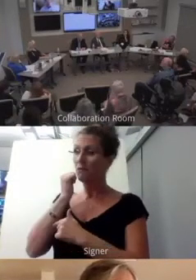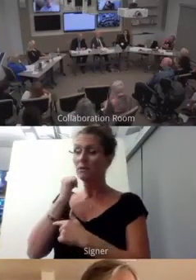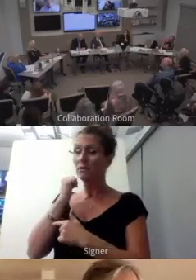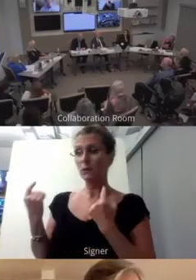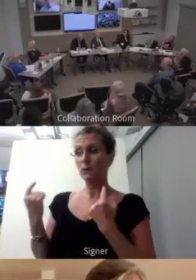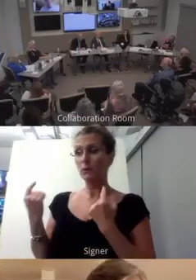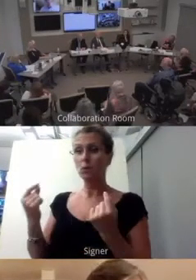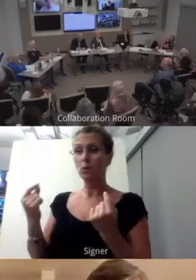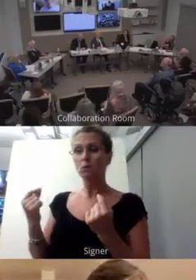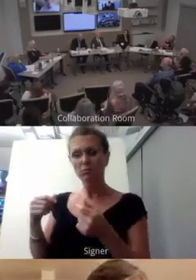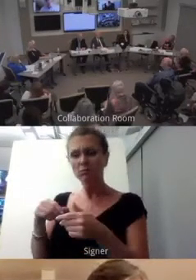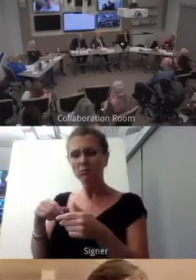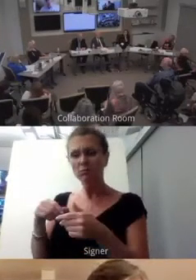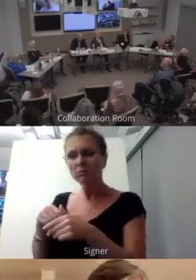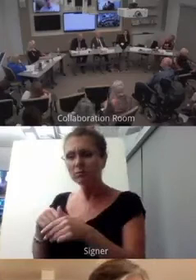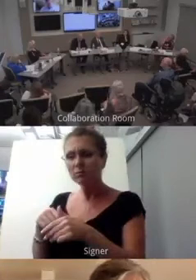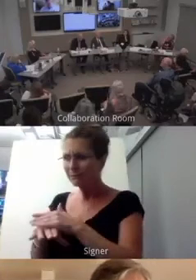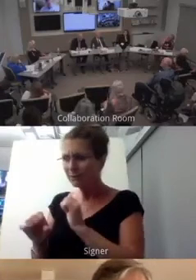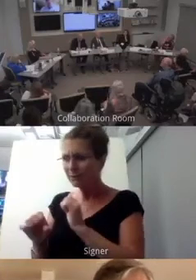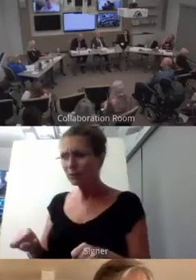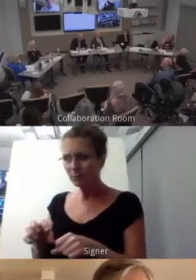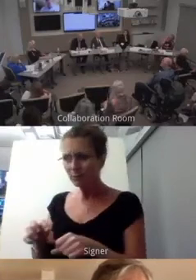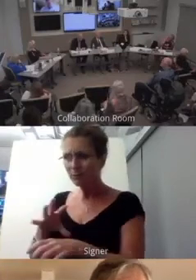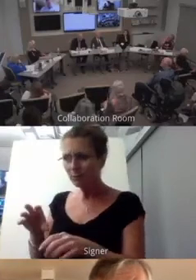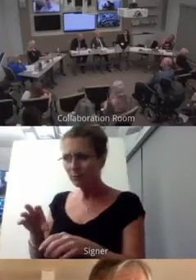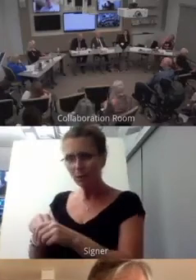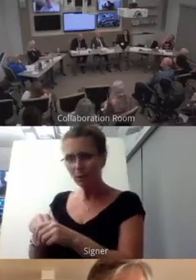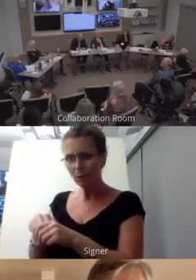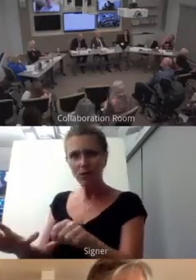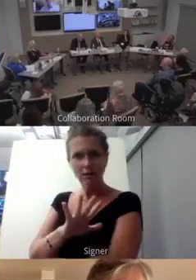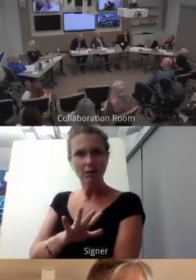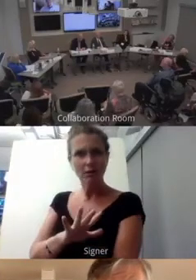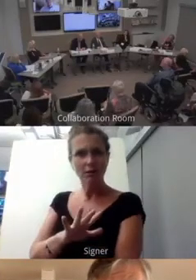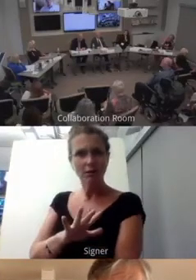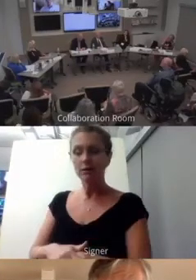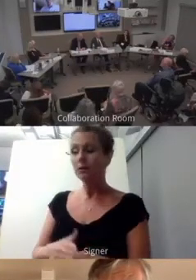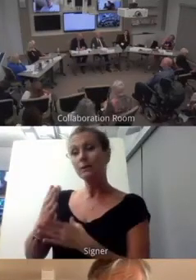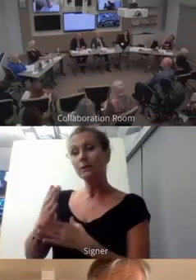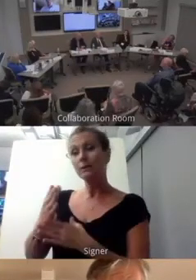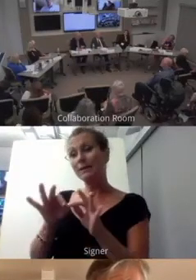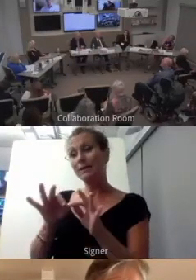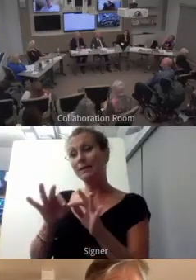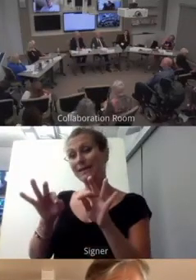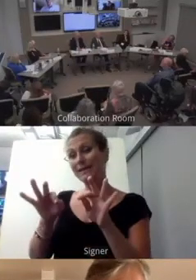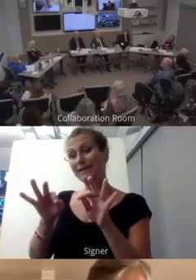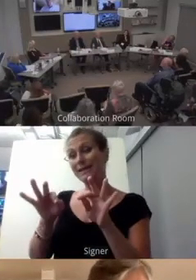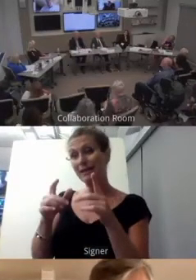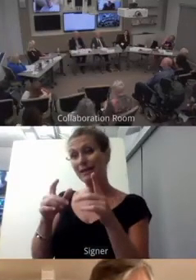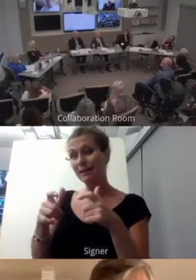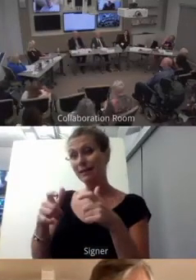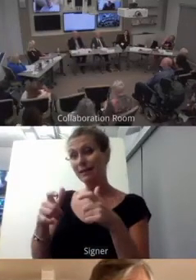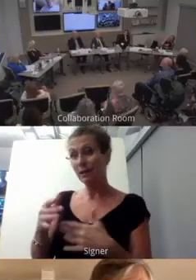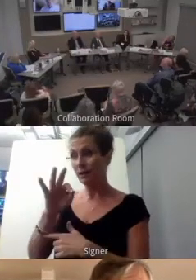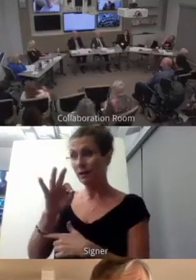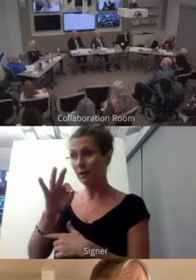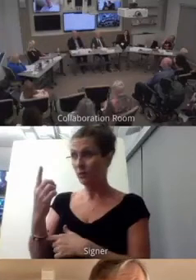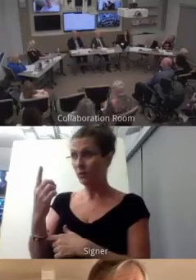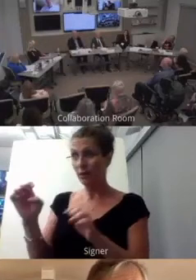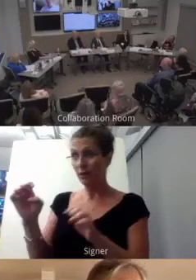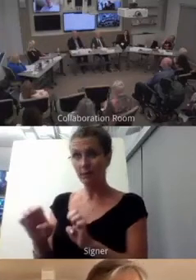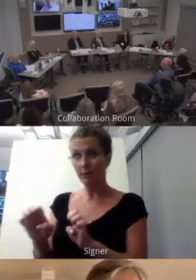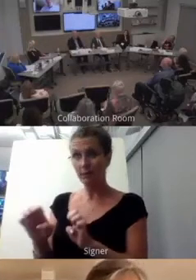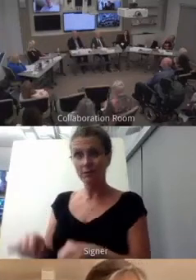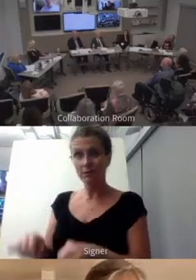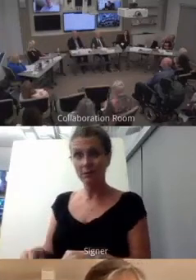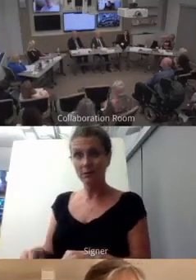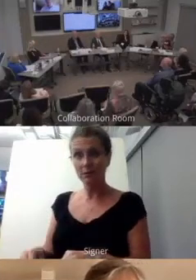some of the key issues, a 911 system wasn't really working for people who are deaf or hard of hearing. People who were blind